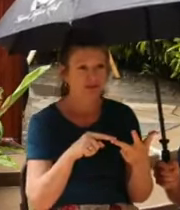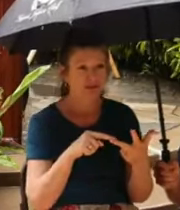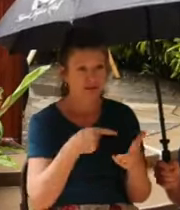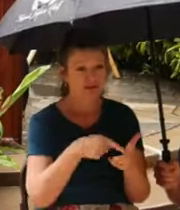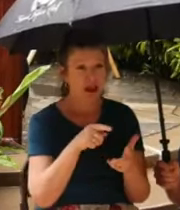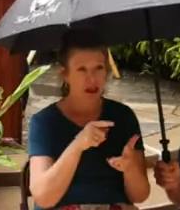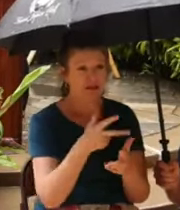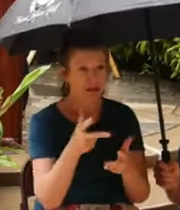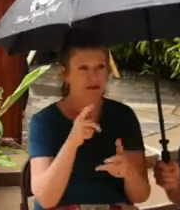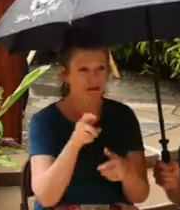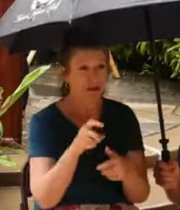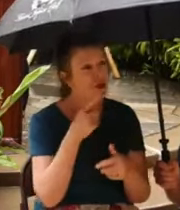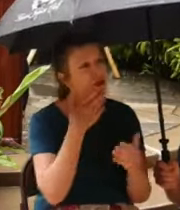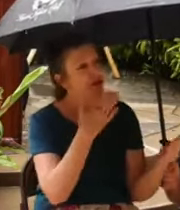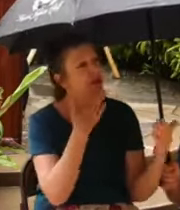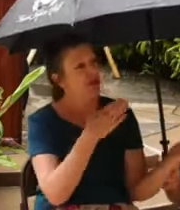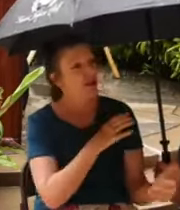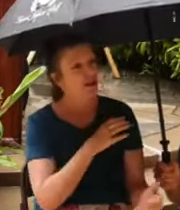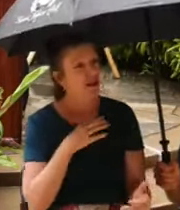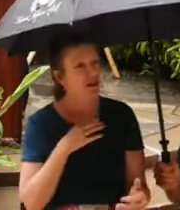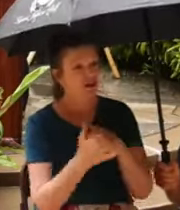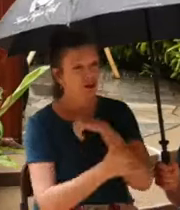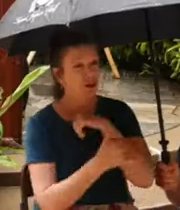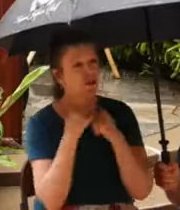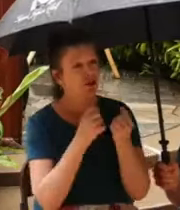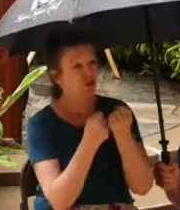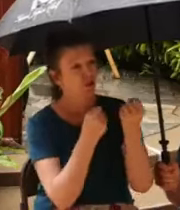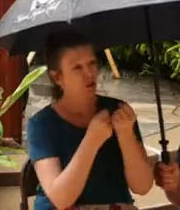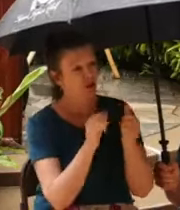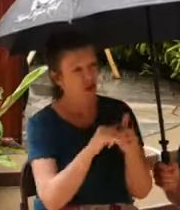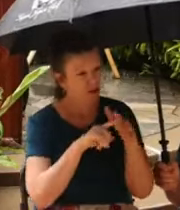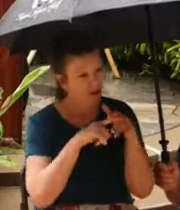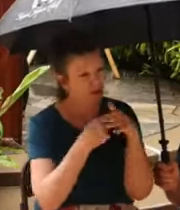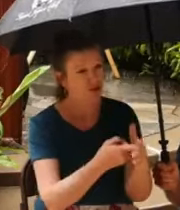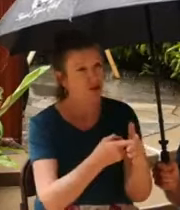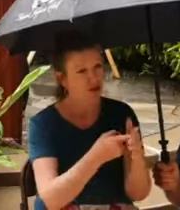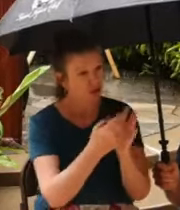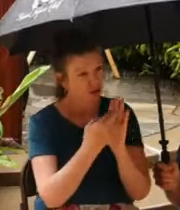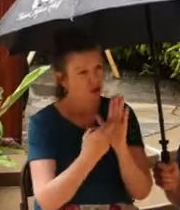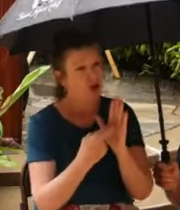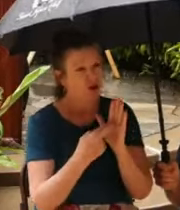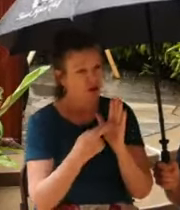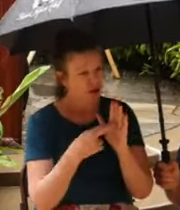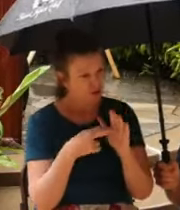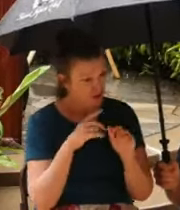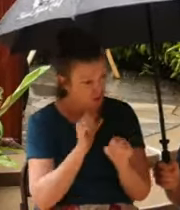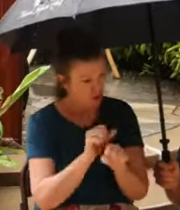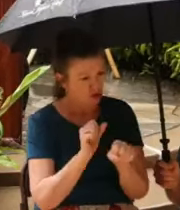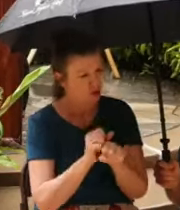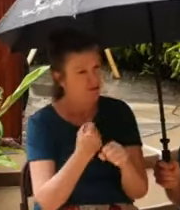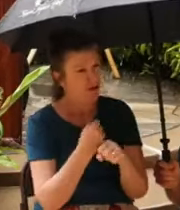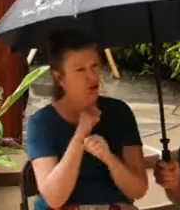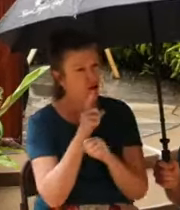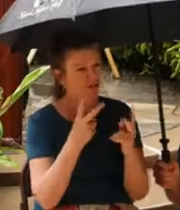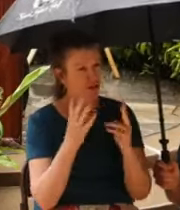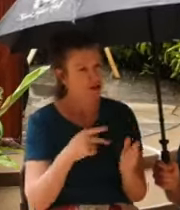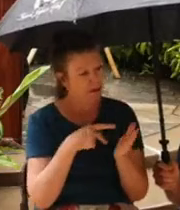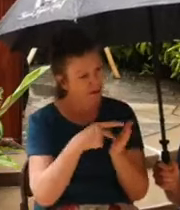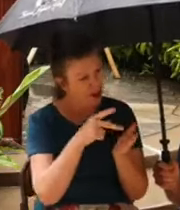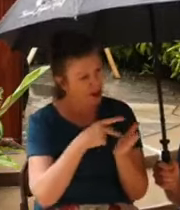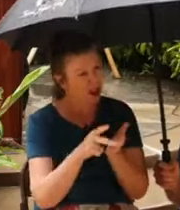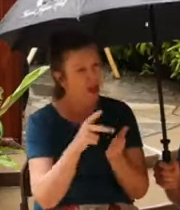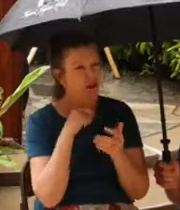county council for their support of this pilot as we work to ensure that our visitors pay their fair share for the